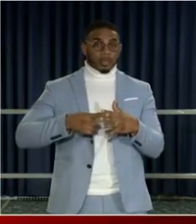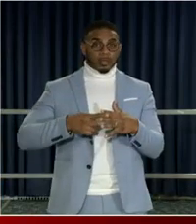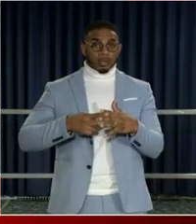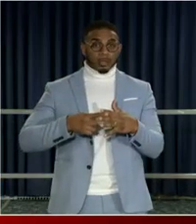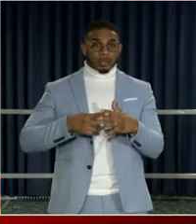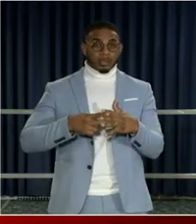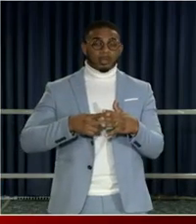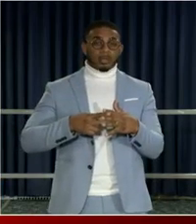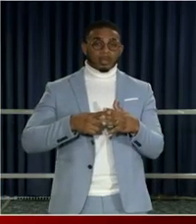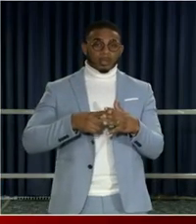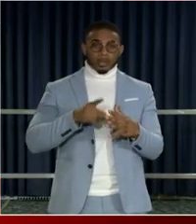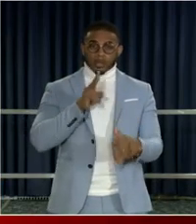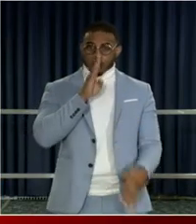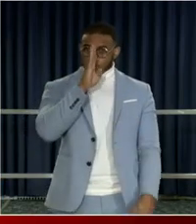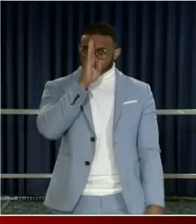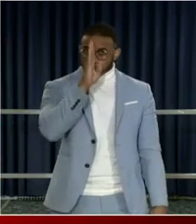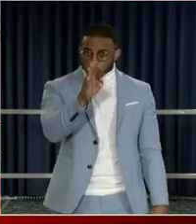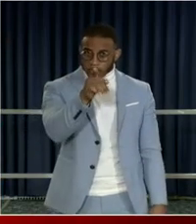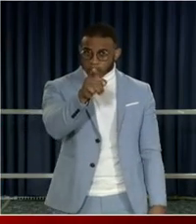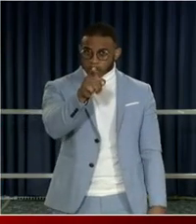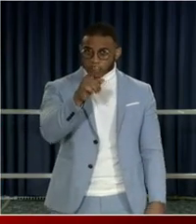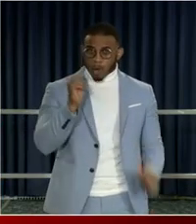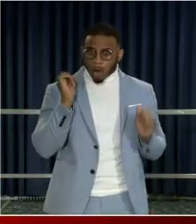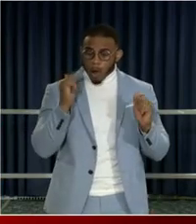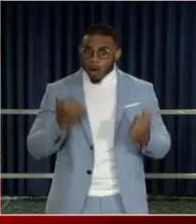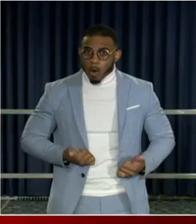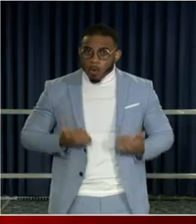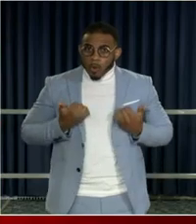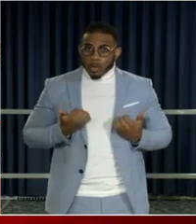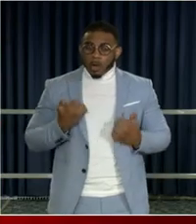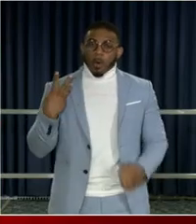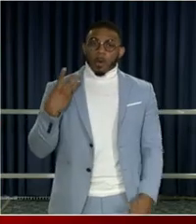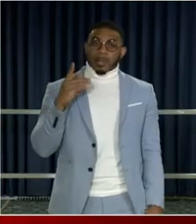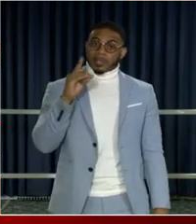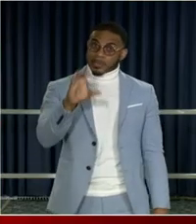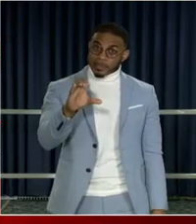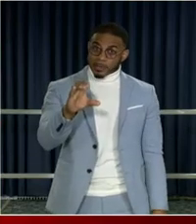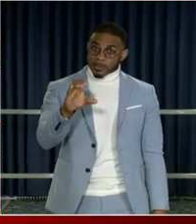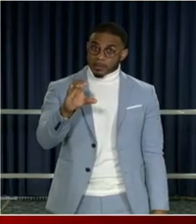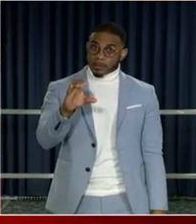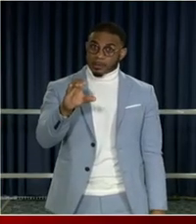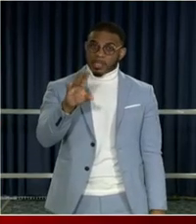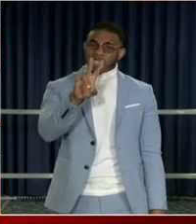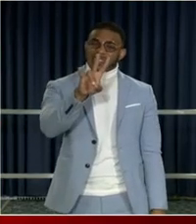by speaking directly to the residents of Washington, D.C.,